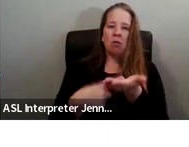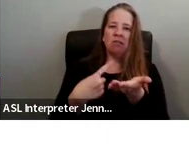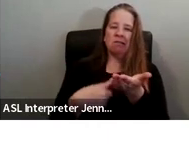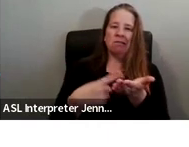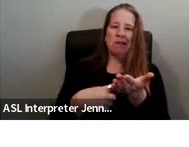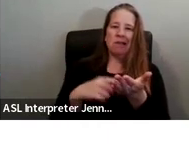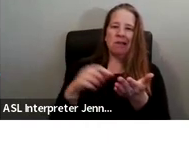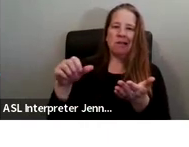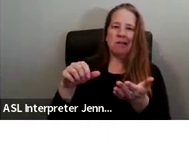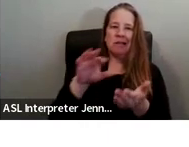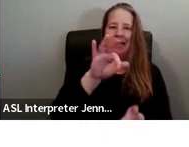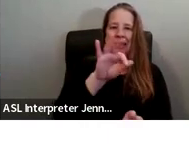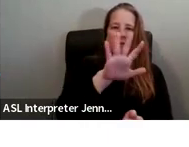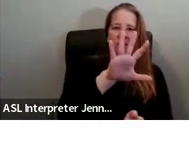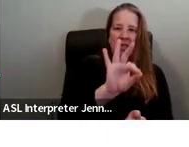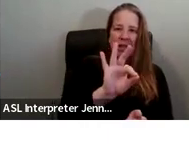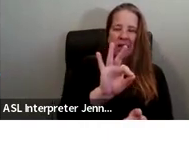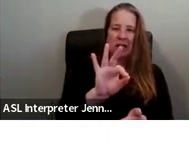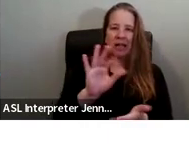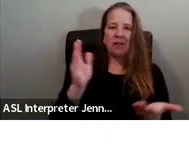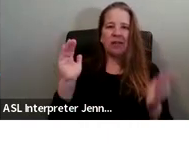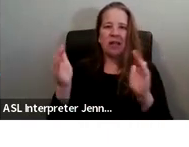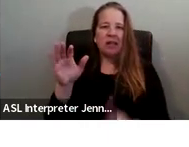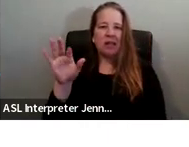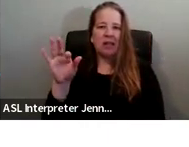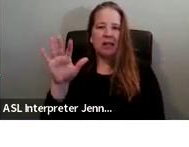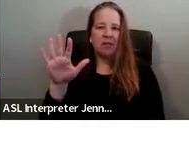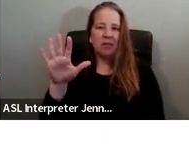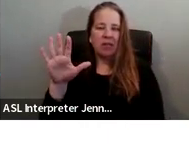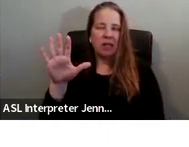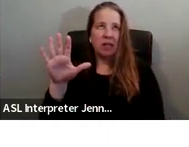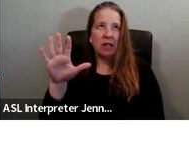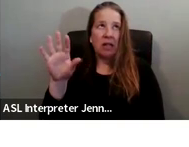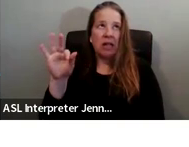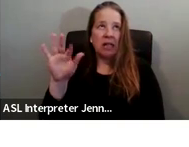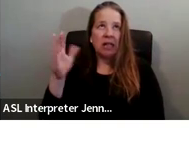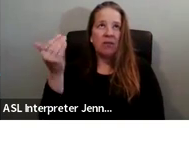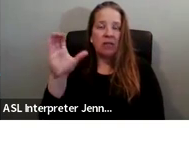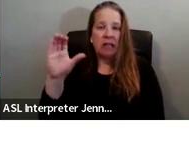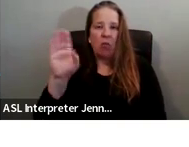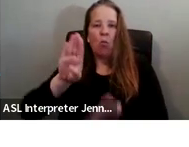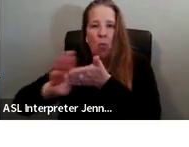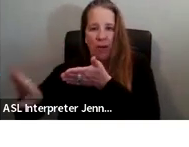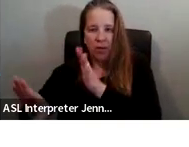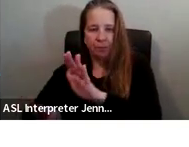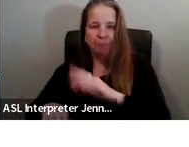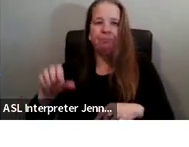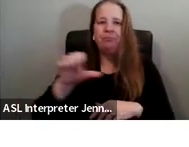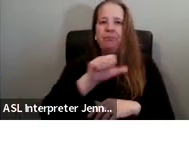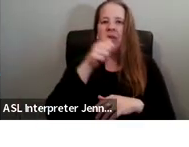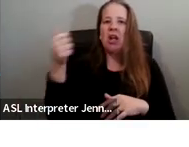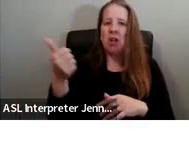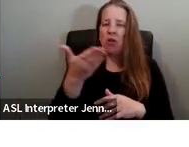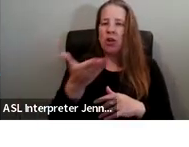state plan versus the 1915C waiver. Another requirement for payment is costs must